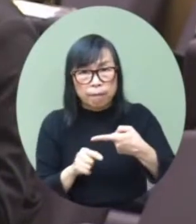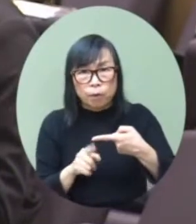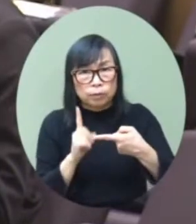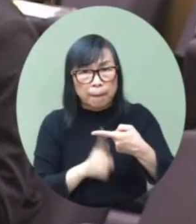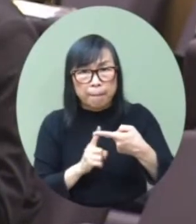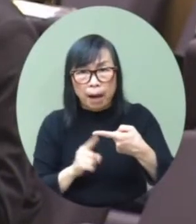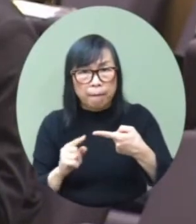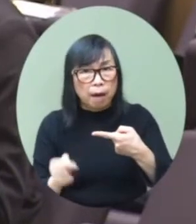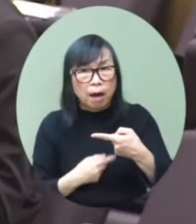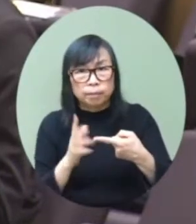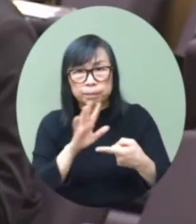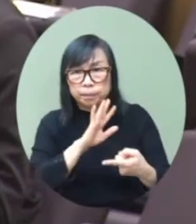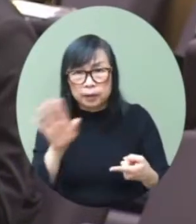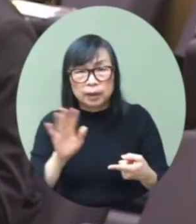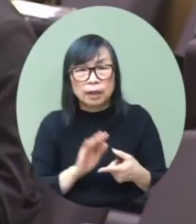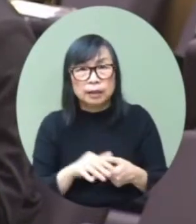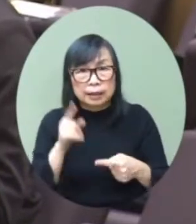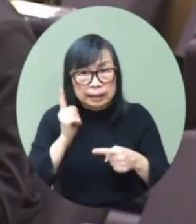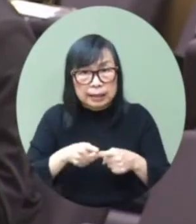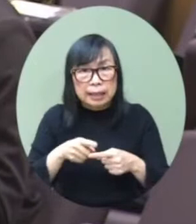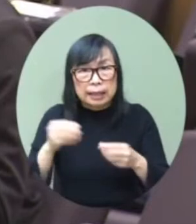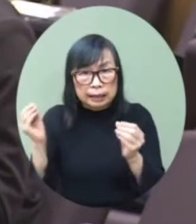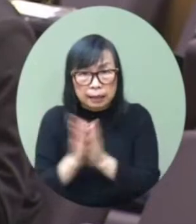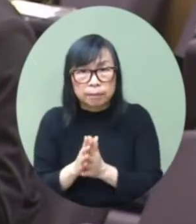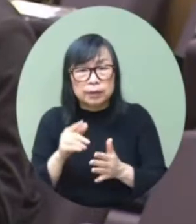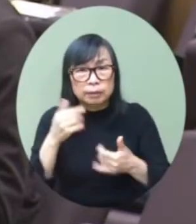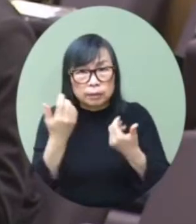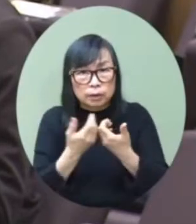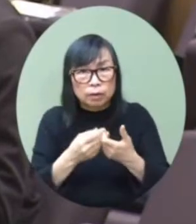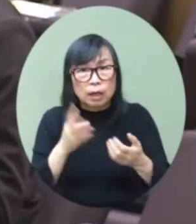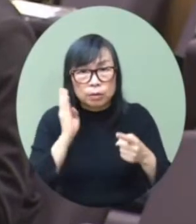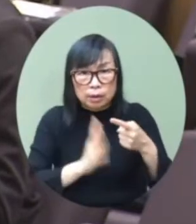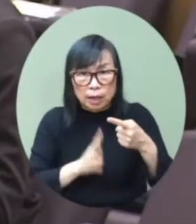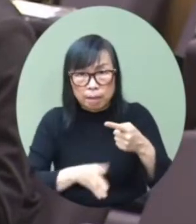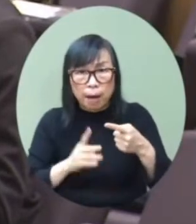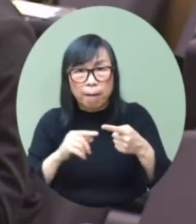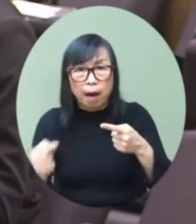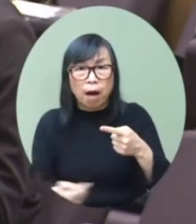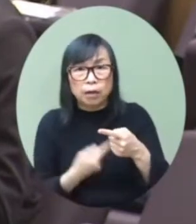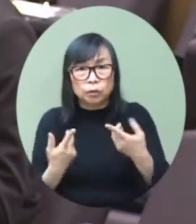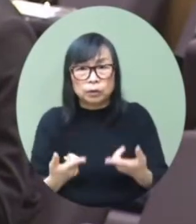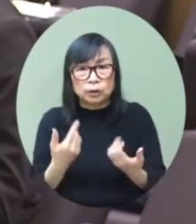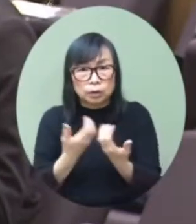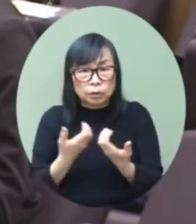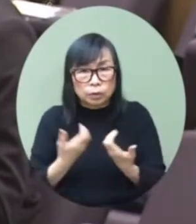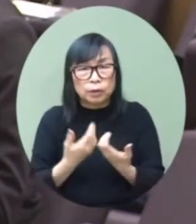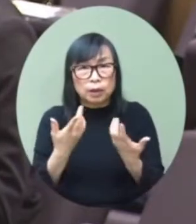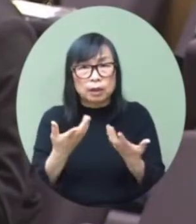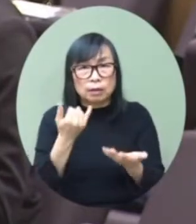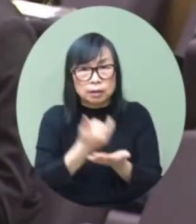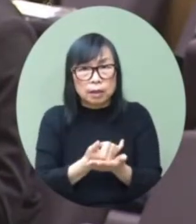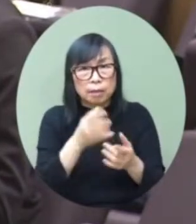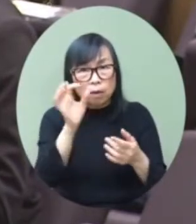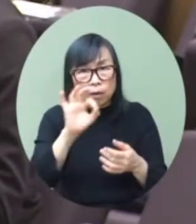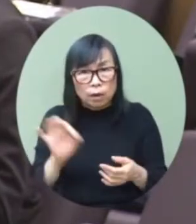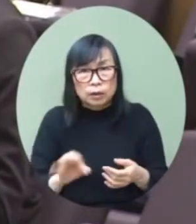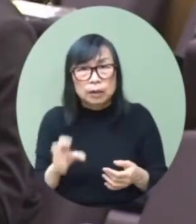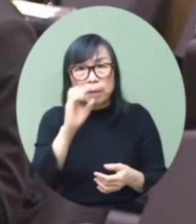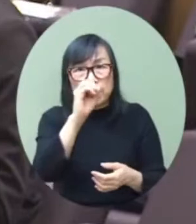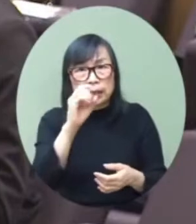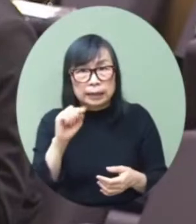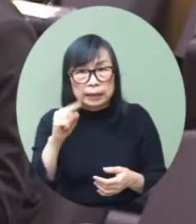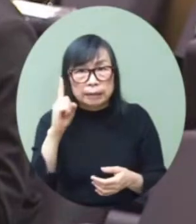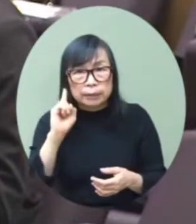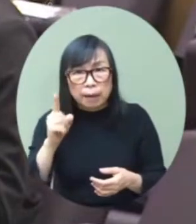wrong. The denominator should not be 1 million because the actual infected population should be around 4 million. While using this figure,